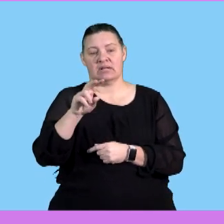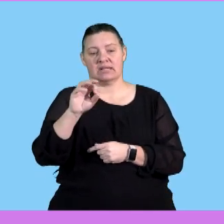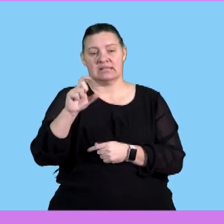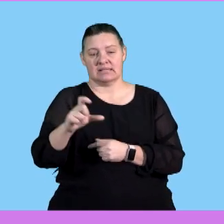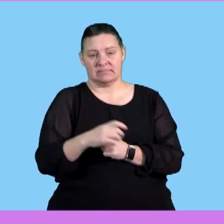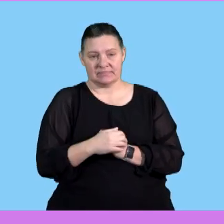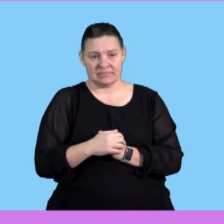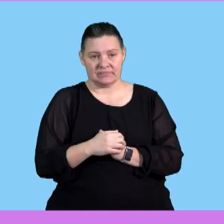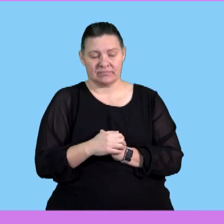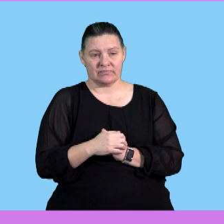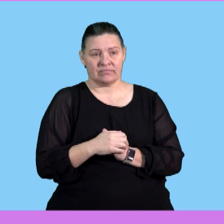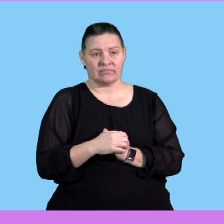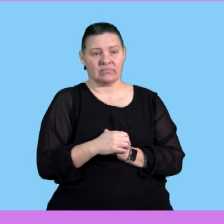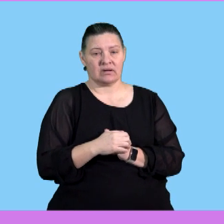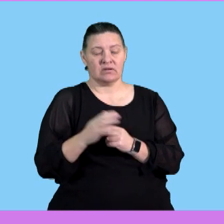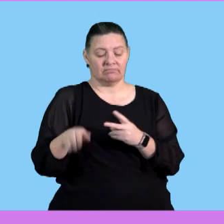R127.23.